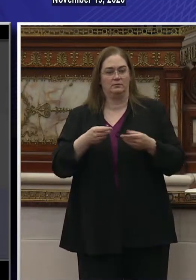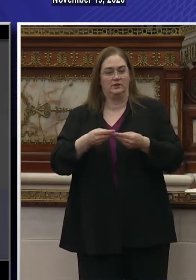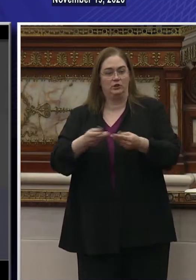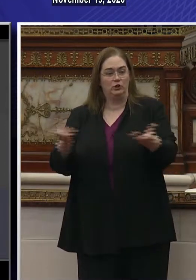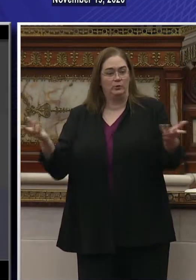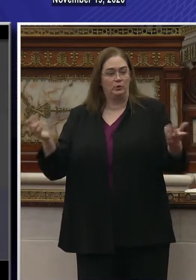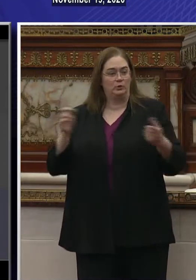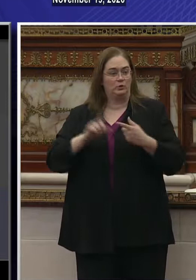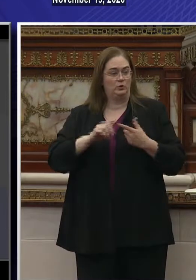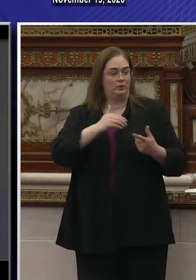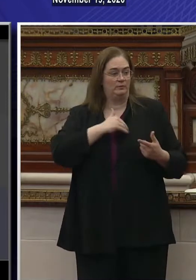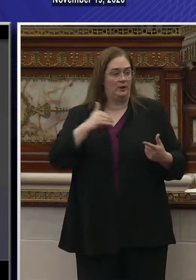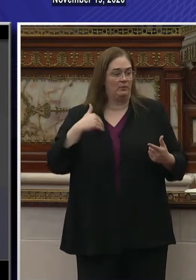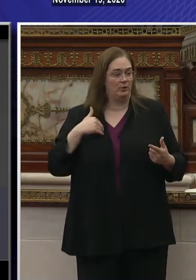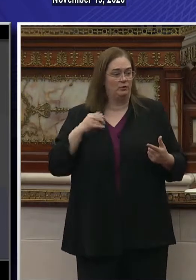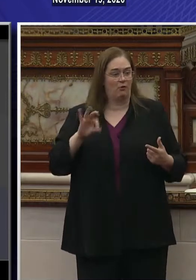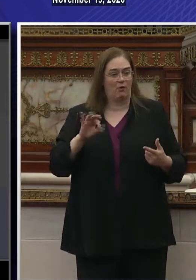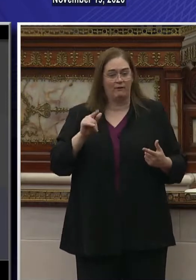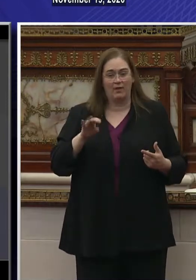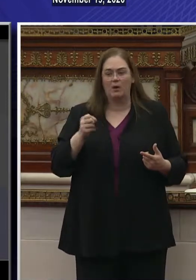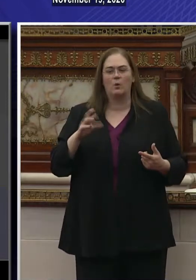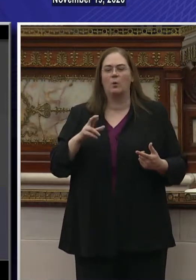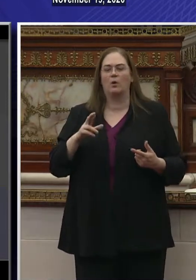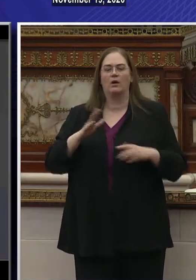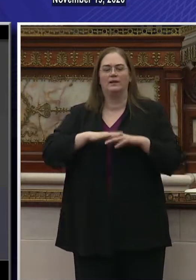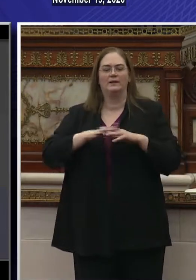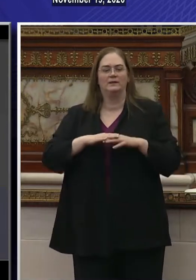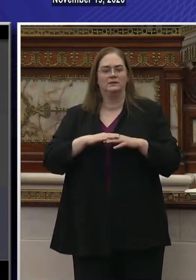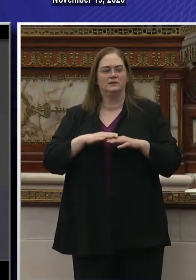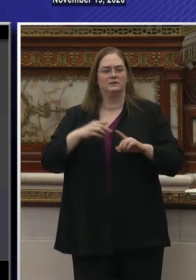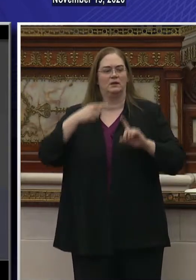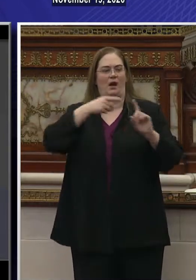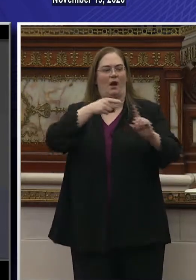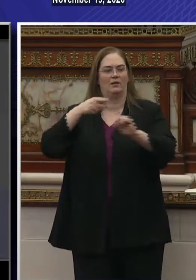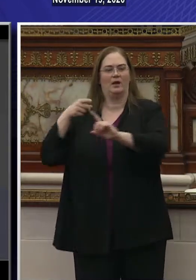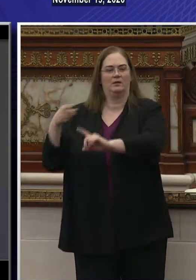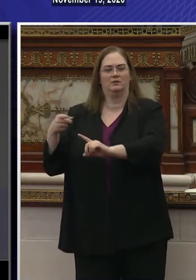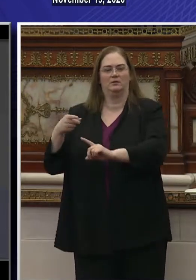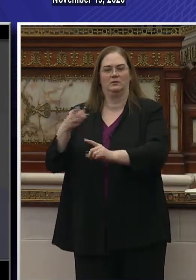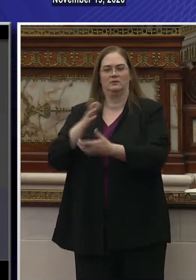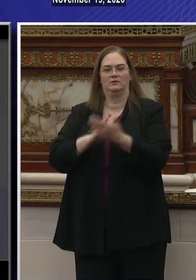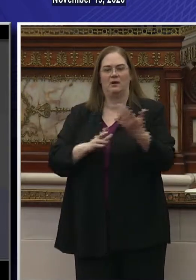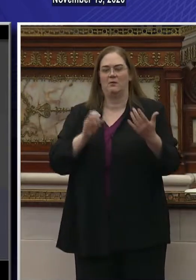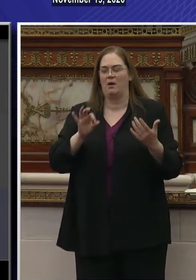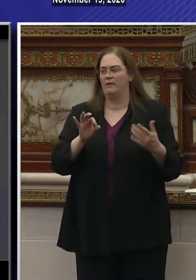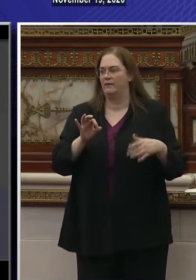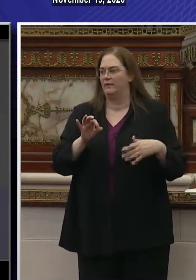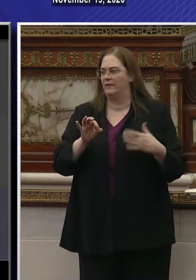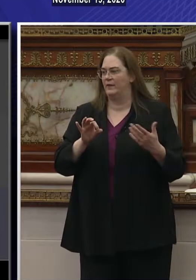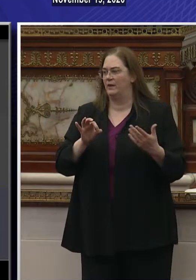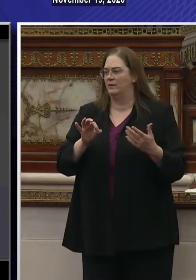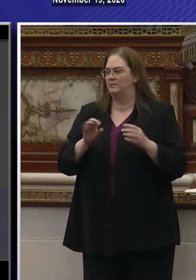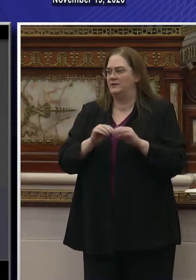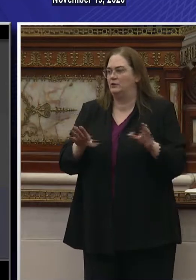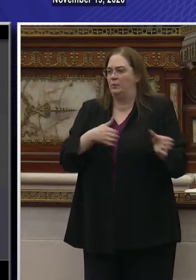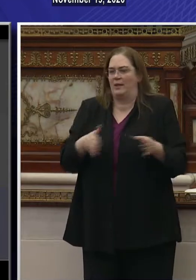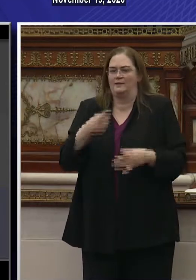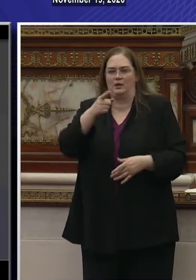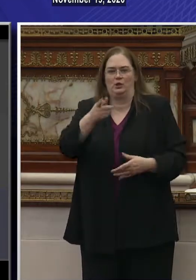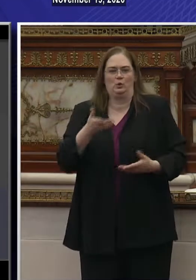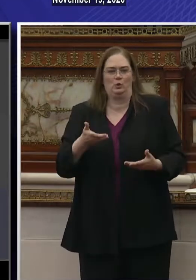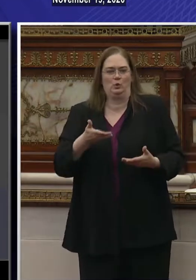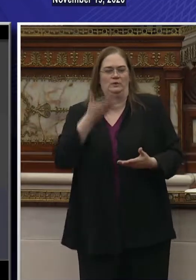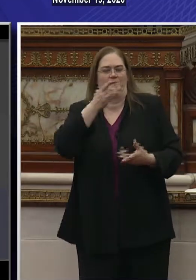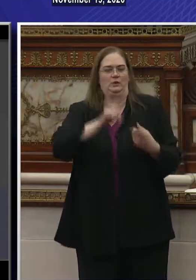distribute to members offline, or at least highlight on some of the distribution plans that you submitted